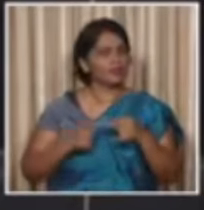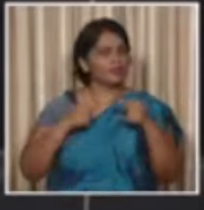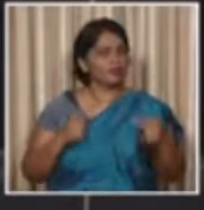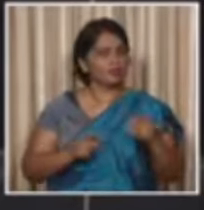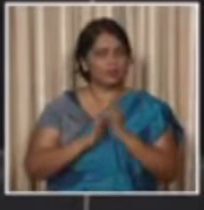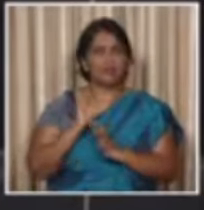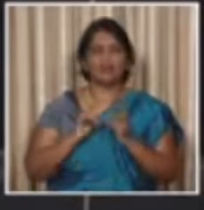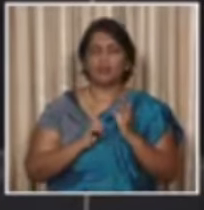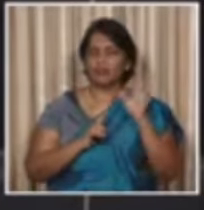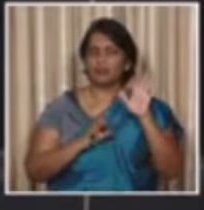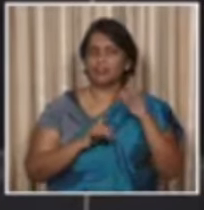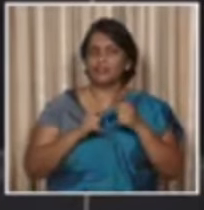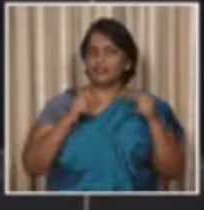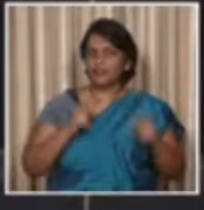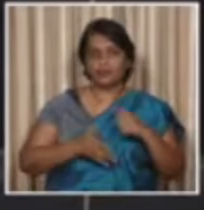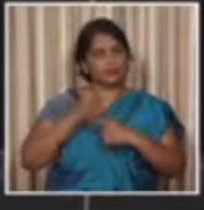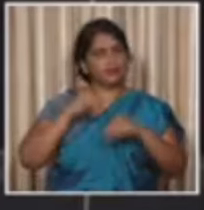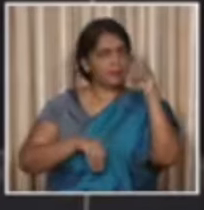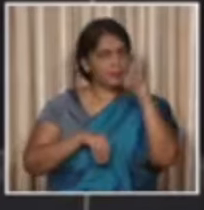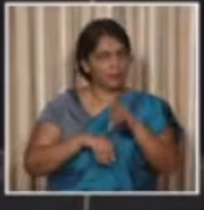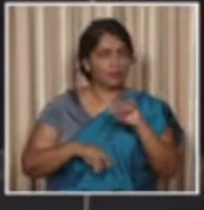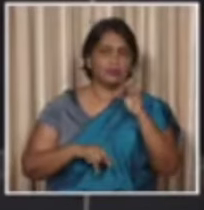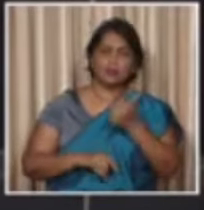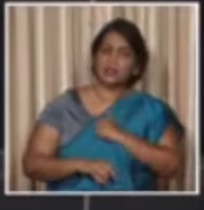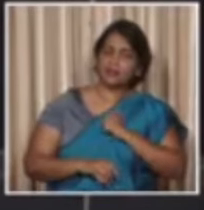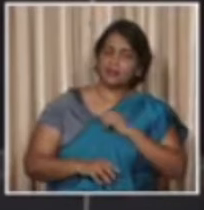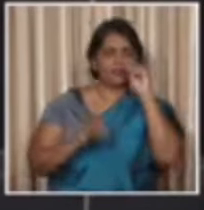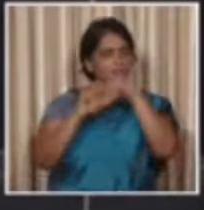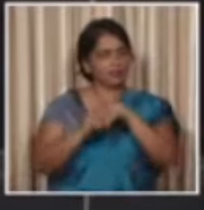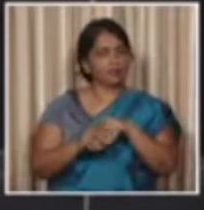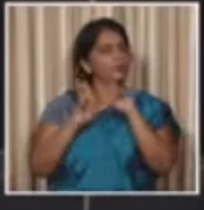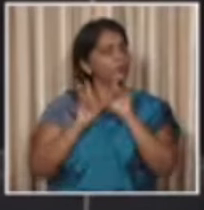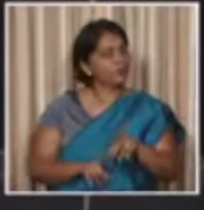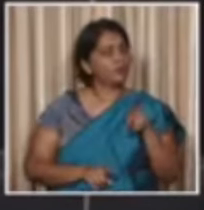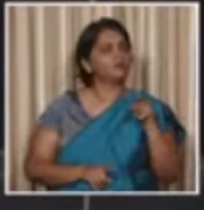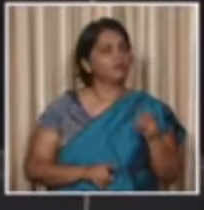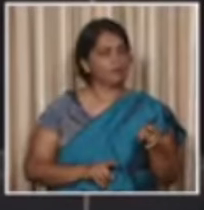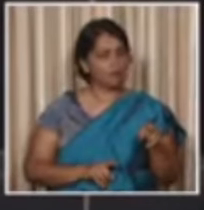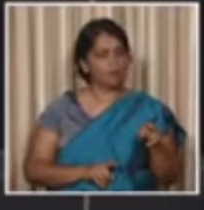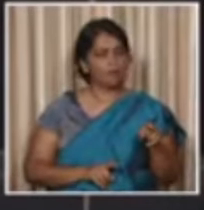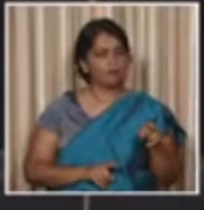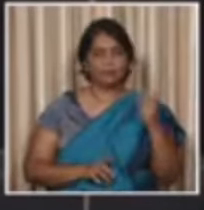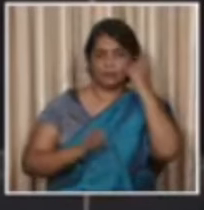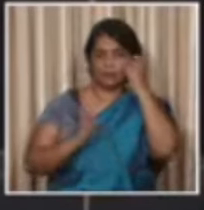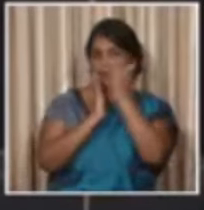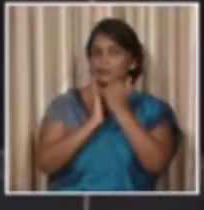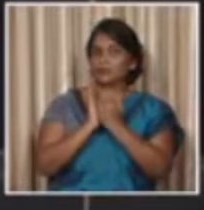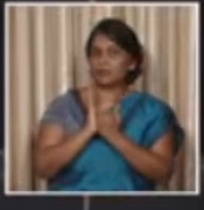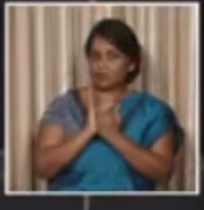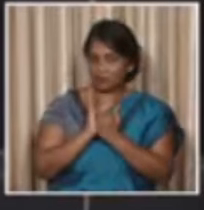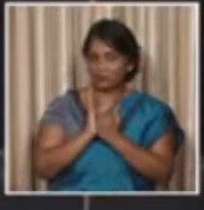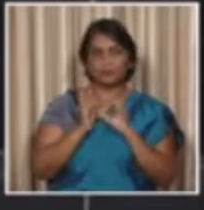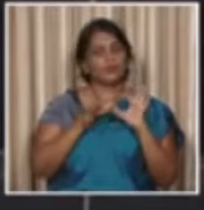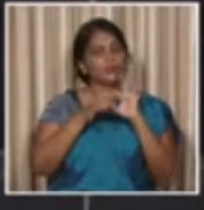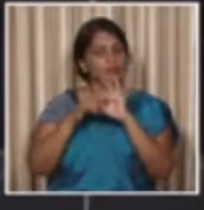STB parliamentary group and the joint signatories of this motion walked away from